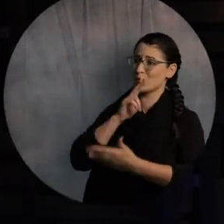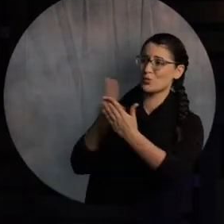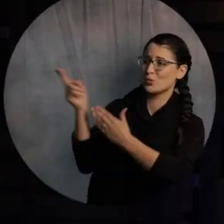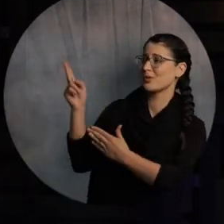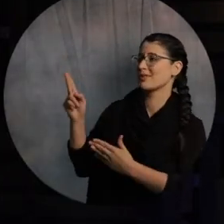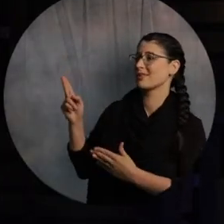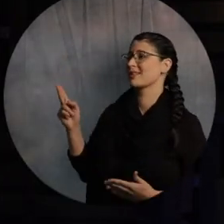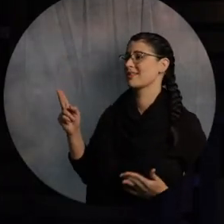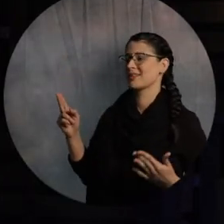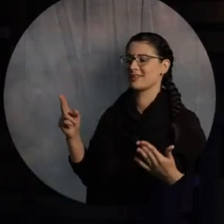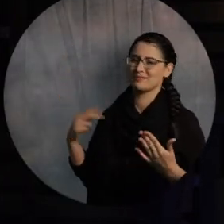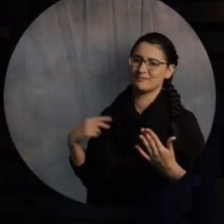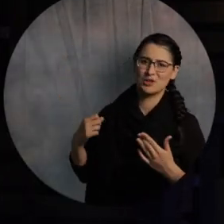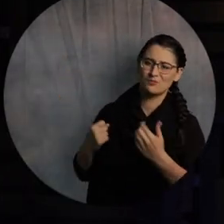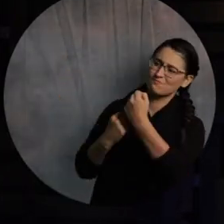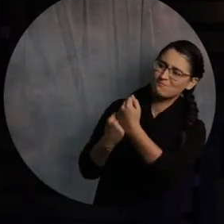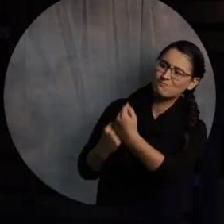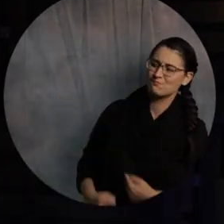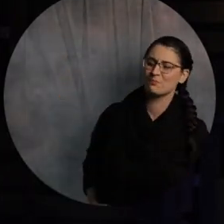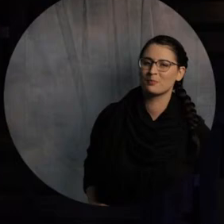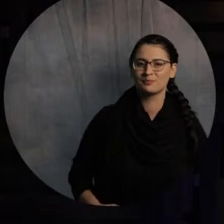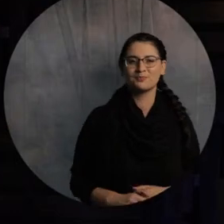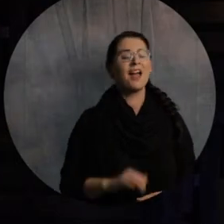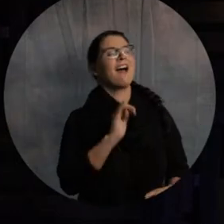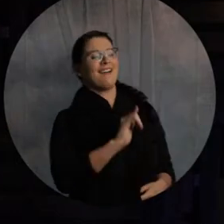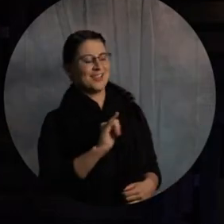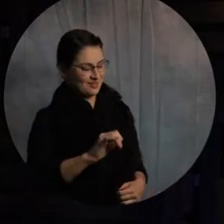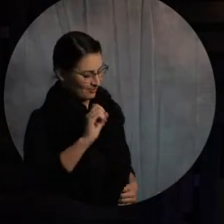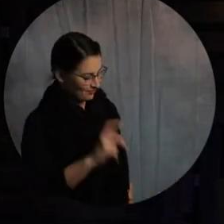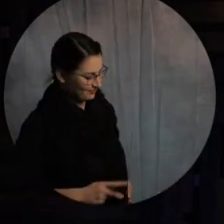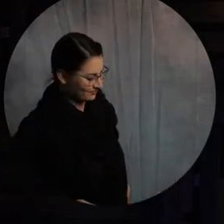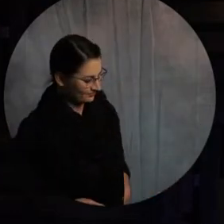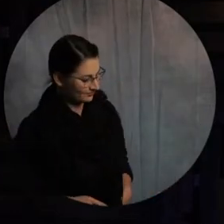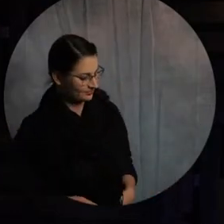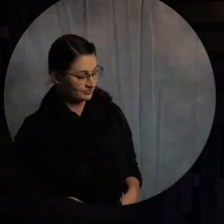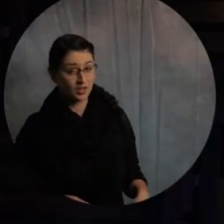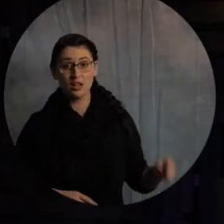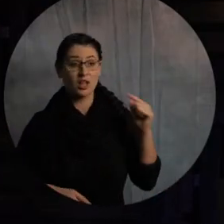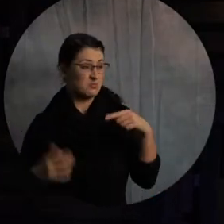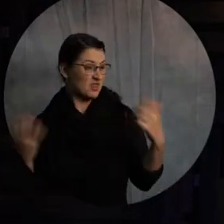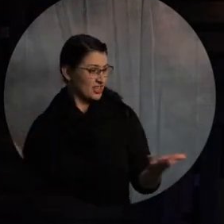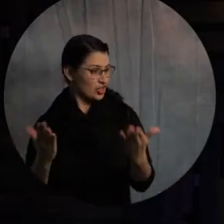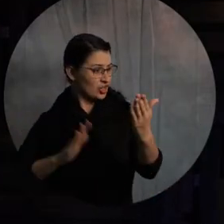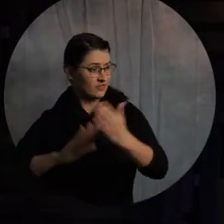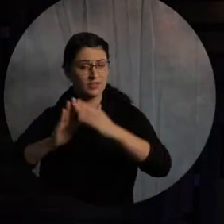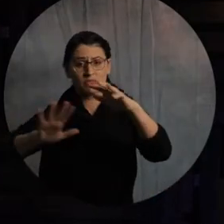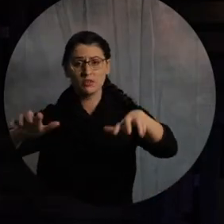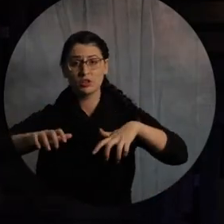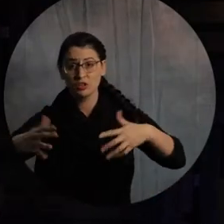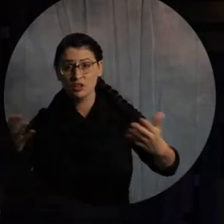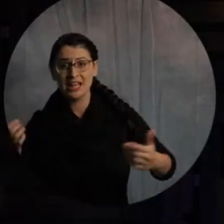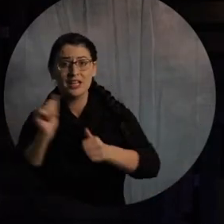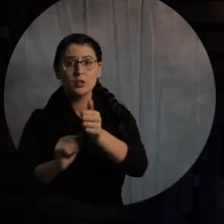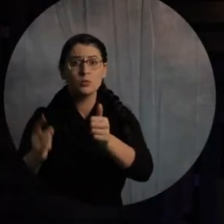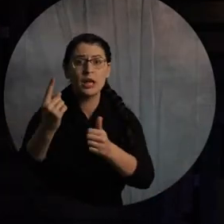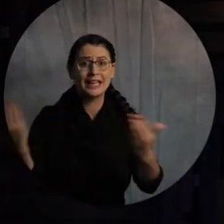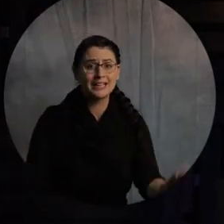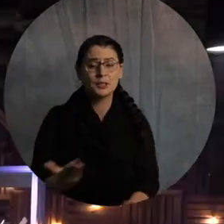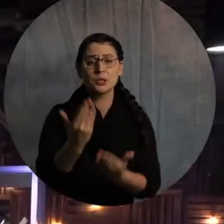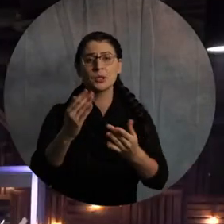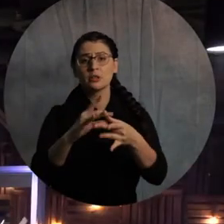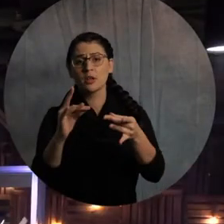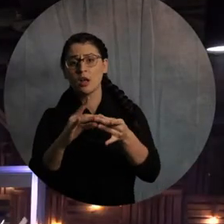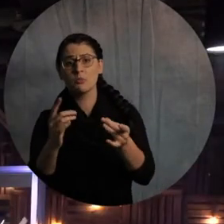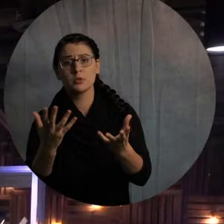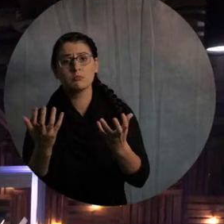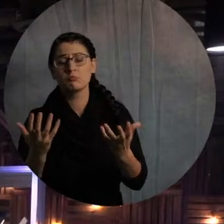and awesome stuff like that. Let's see. Let's jump out here real quick. Okay, let's jump out. Anybody out here got comments to